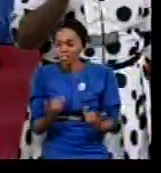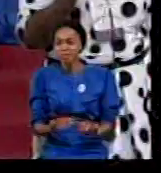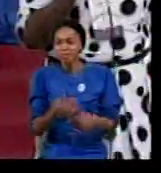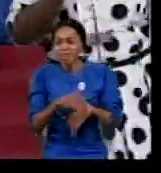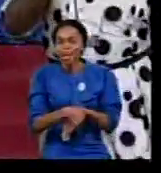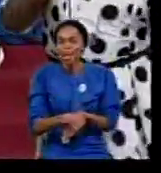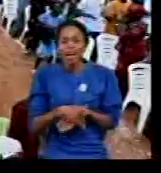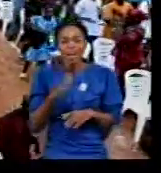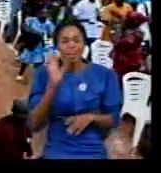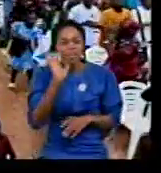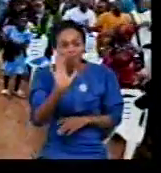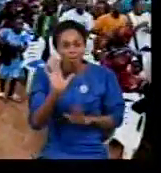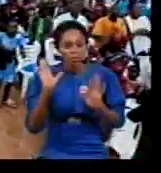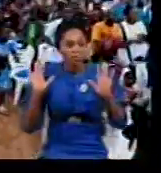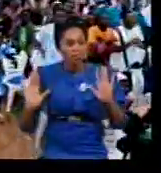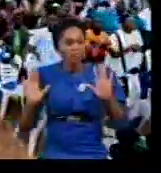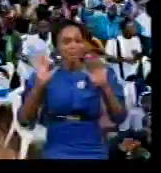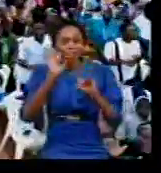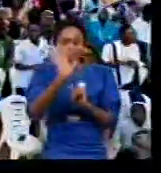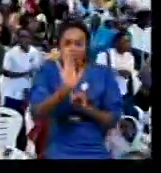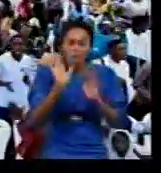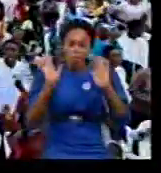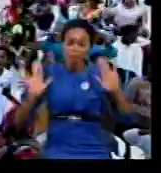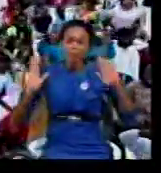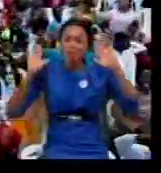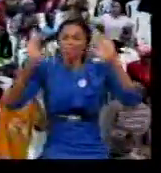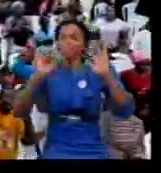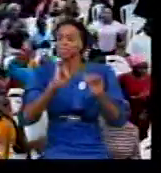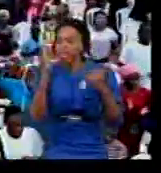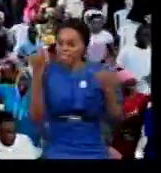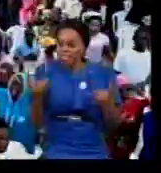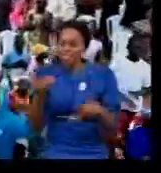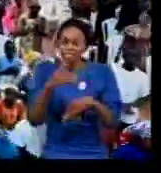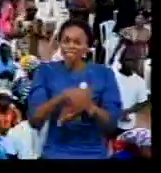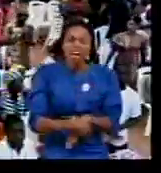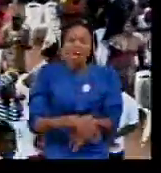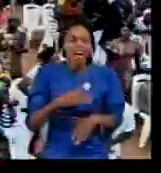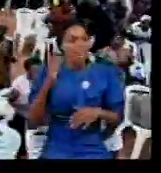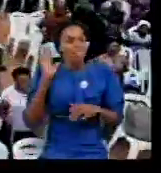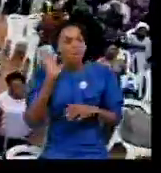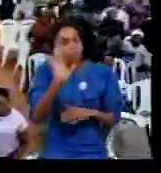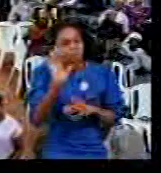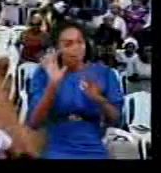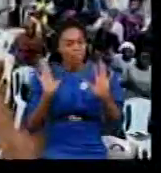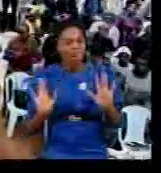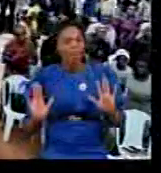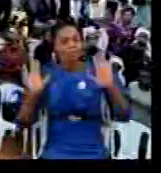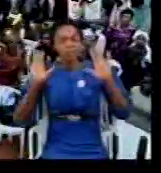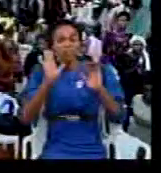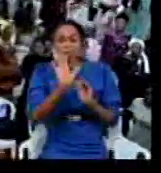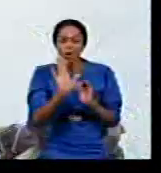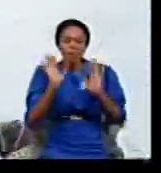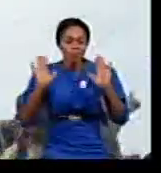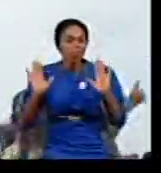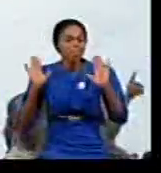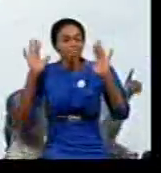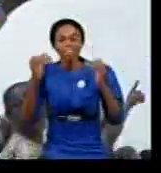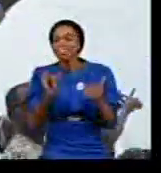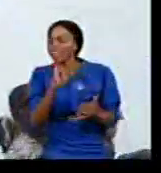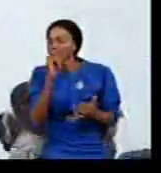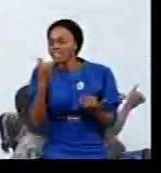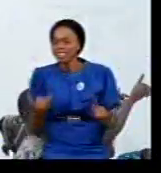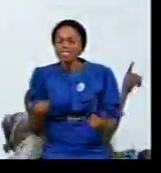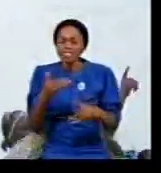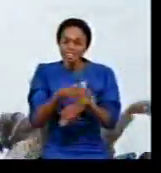miss it in Jesus' name. Isaiah chapter 60 verse 14. Isaiah chapter 60. We're looking at